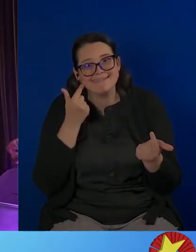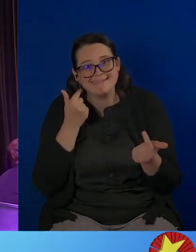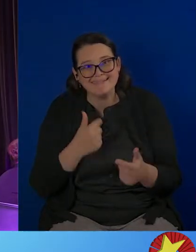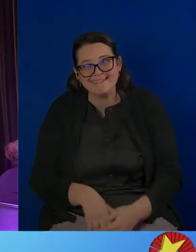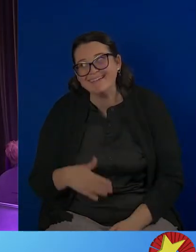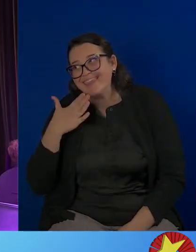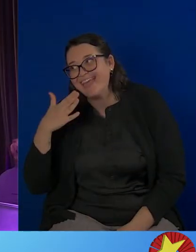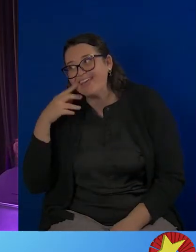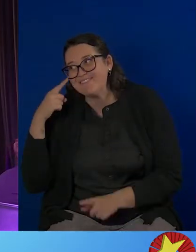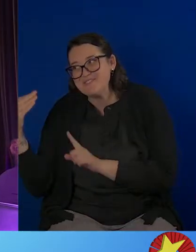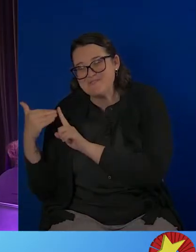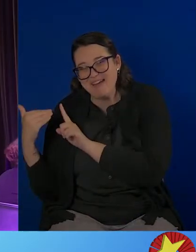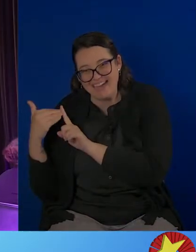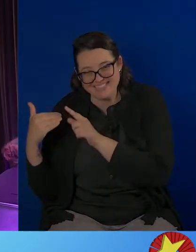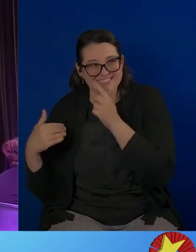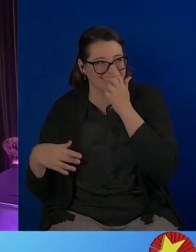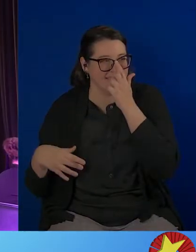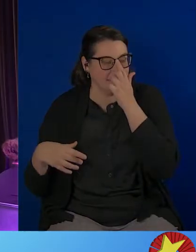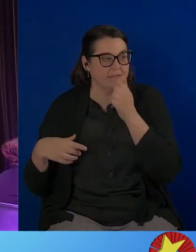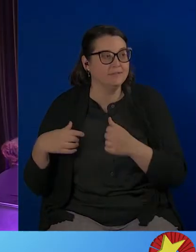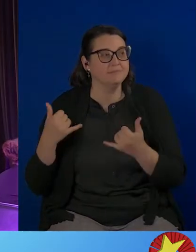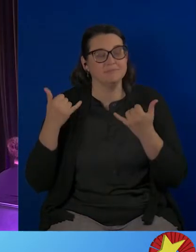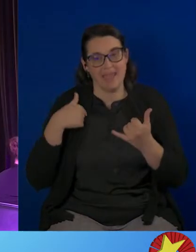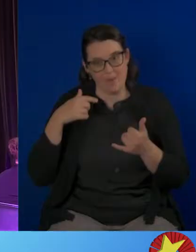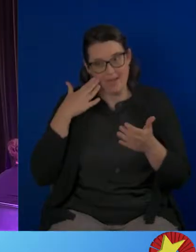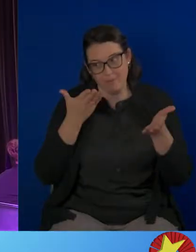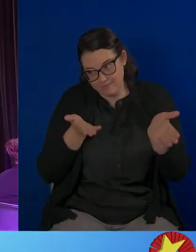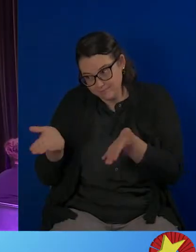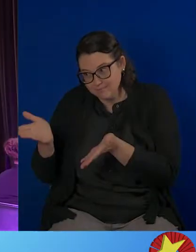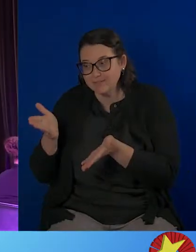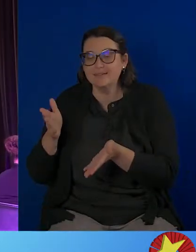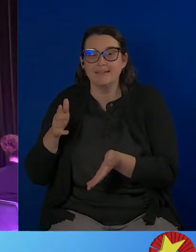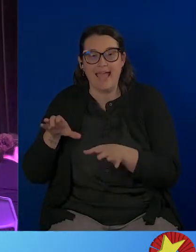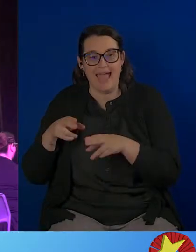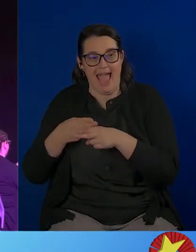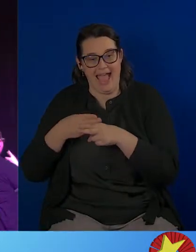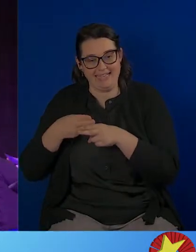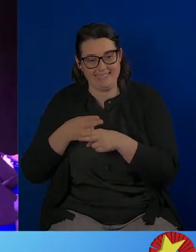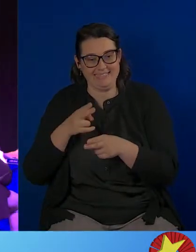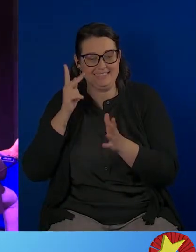Thank you. I will defer to my acting secretary, Linda Bowe,